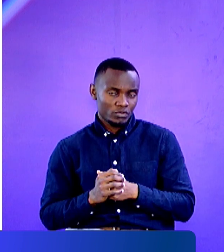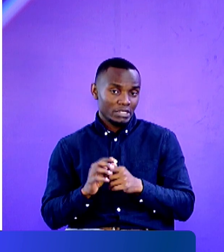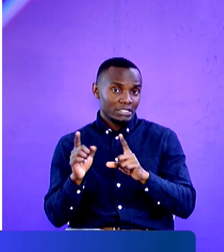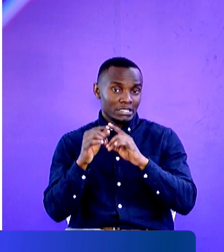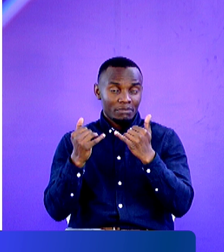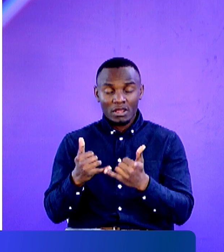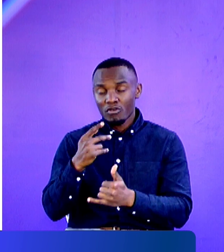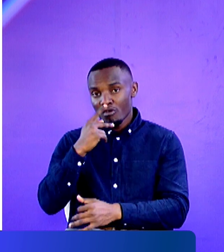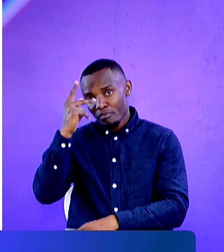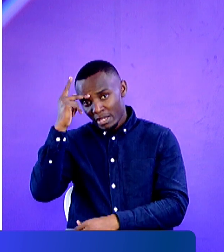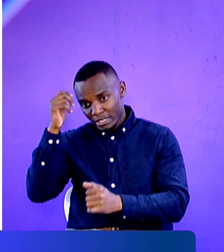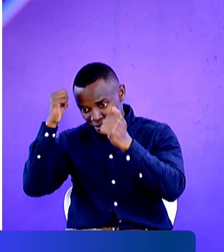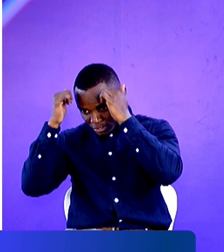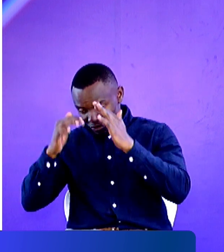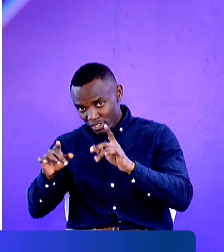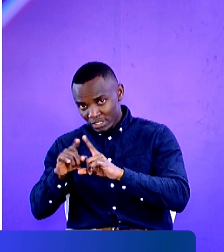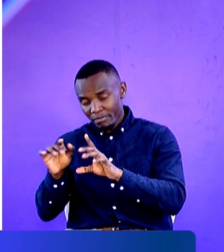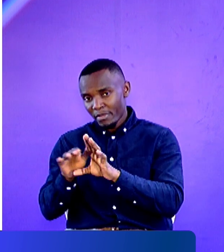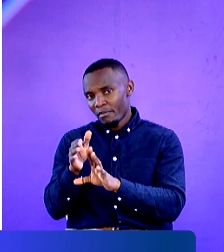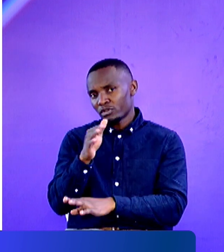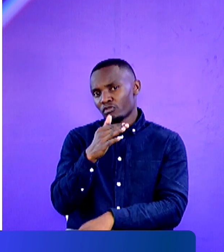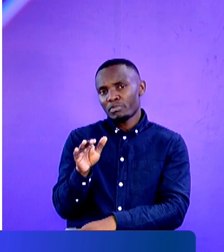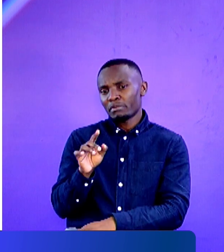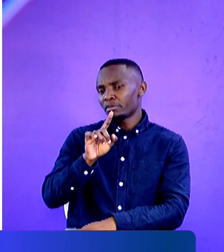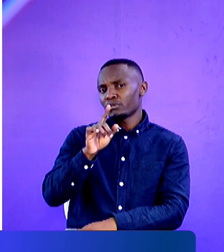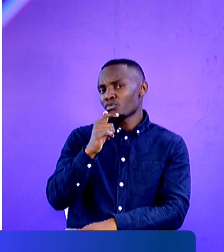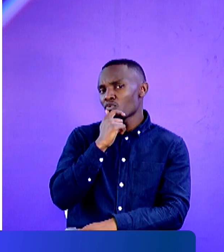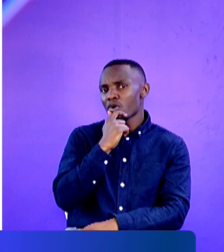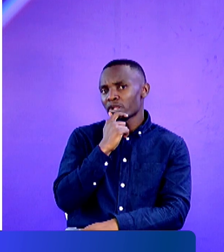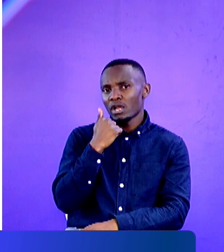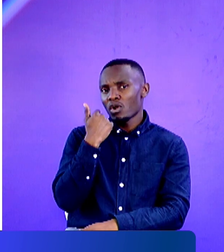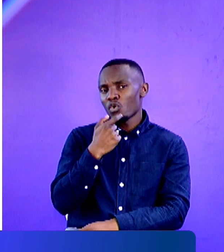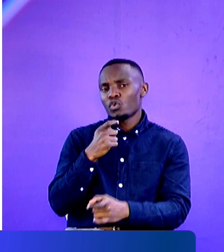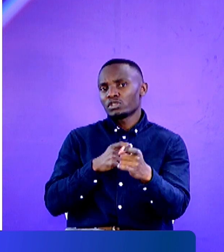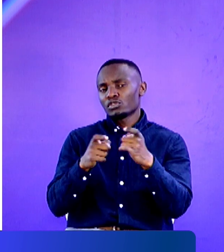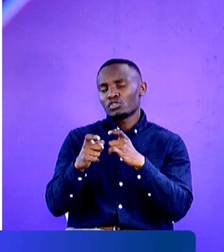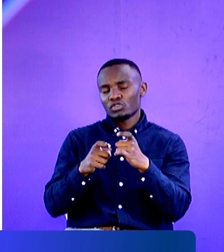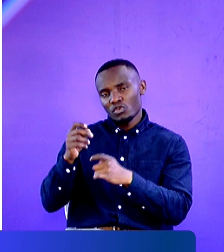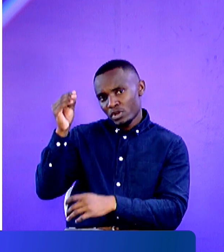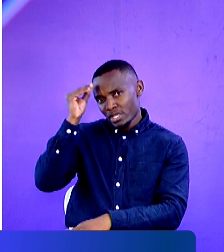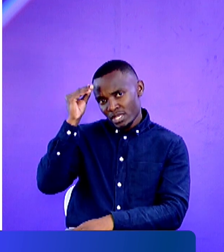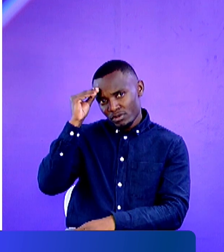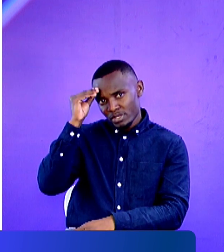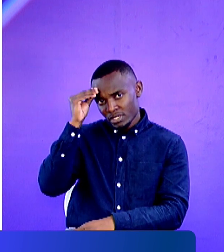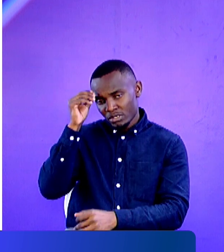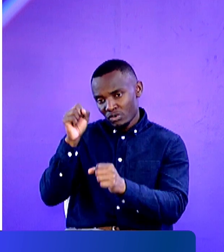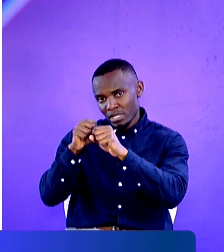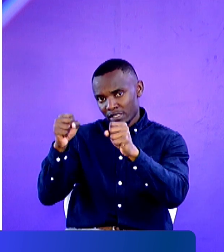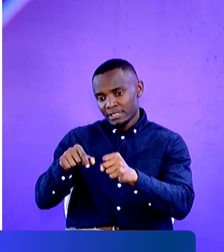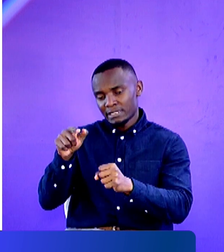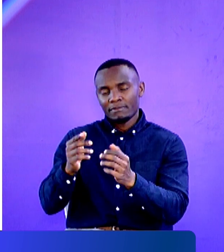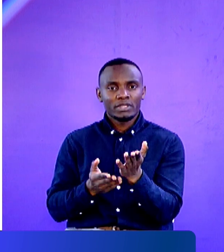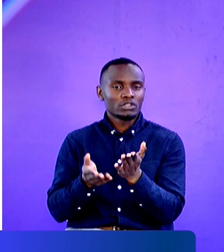members of parliament questioning who really controls the education agenda. That is on page 4 of the